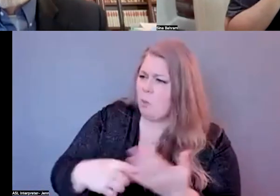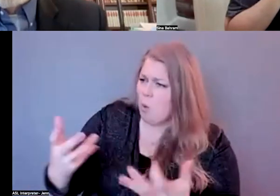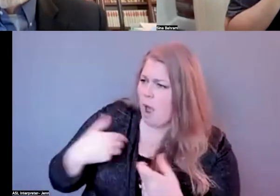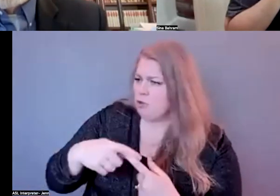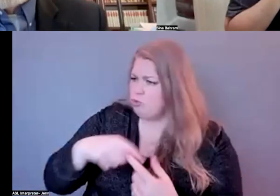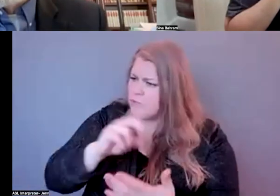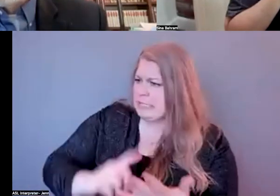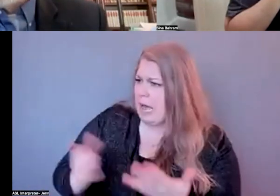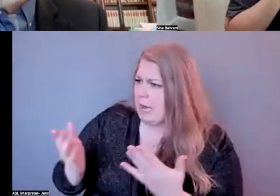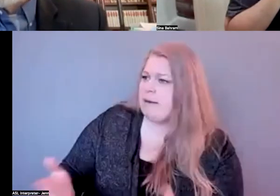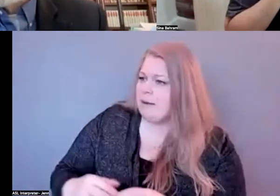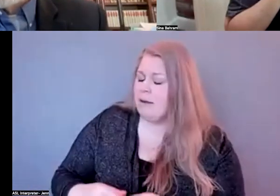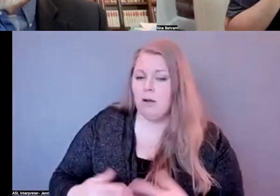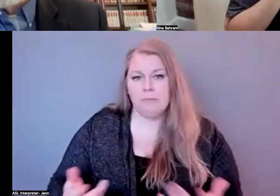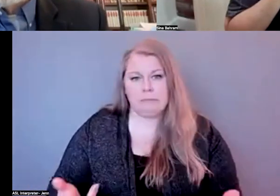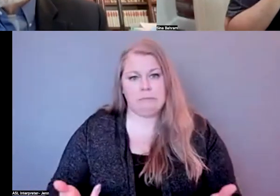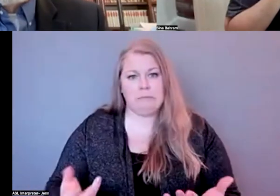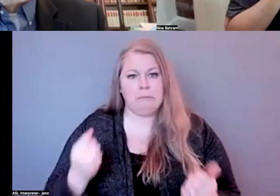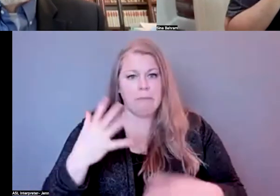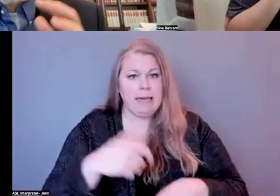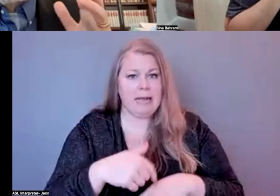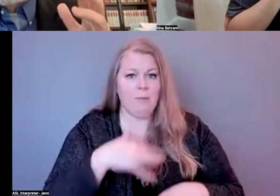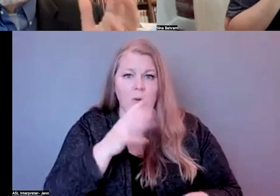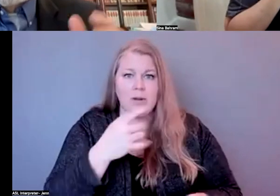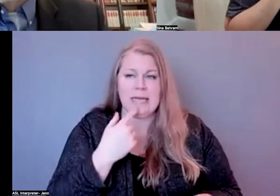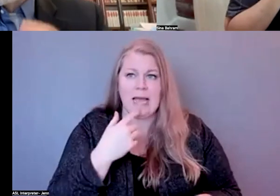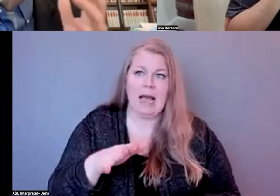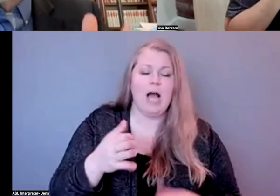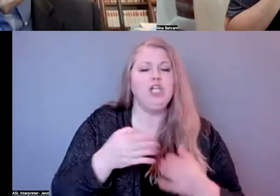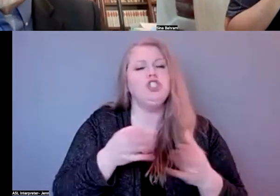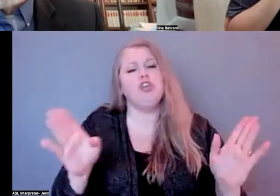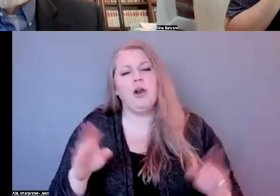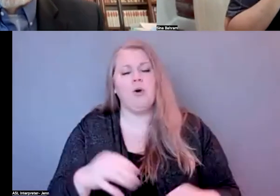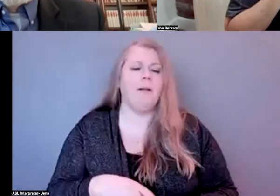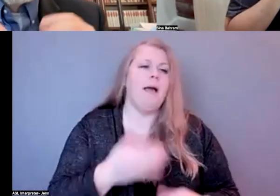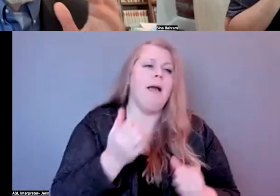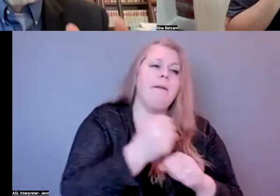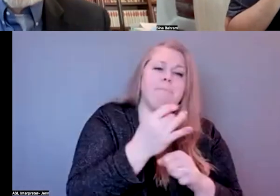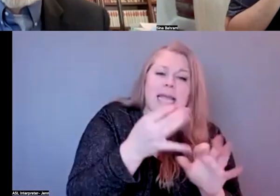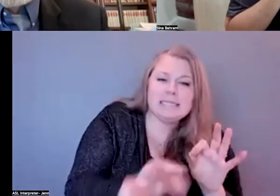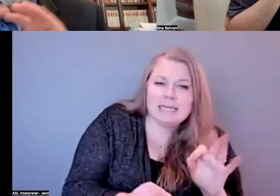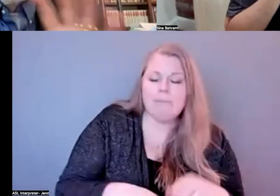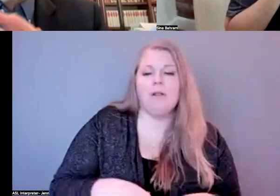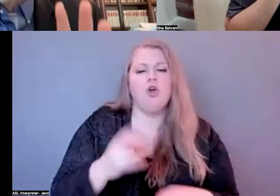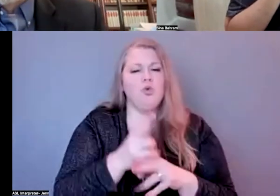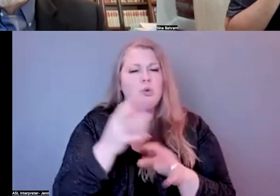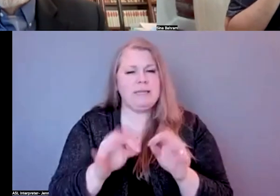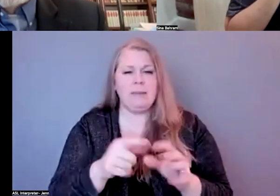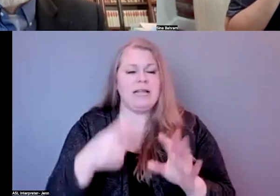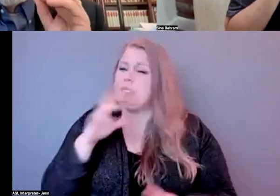it. A lot of the time we would say, well, we'd start saying generalities, make it simpler, use simple language. You say, no,